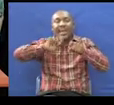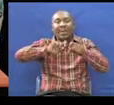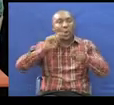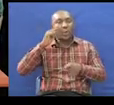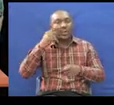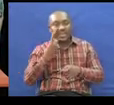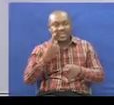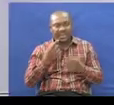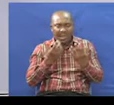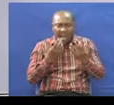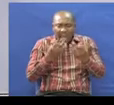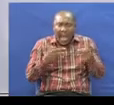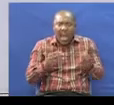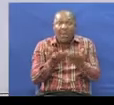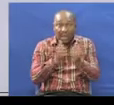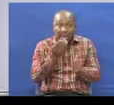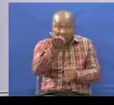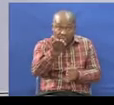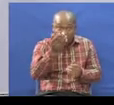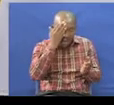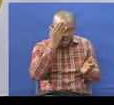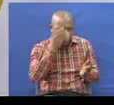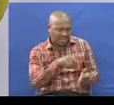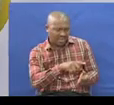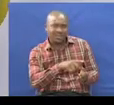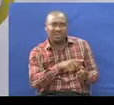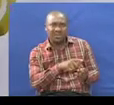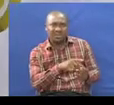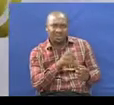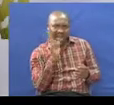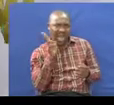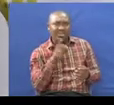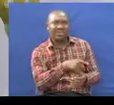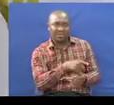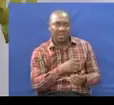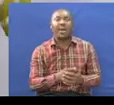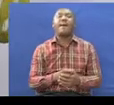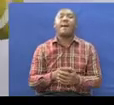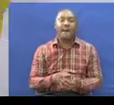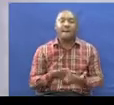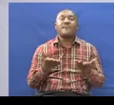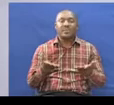test. How can you identify this gas is hydrogen? Chemical test.